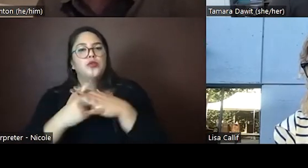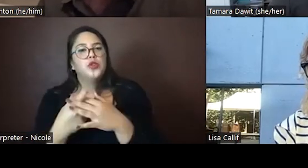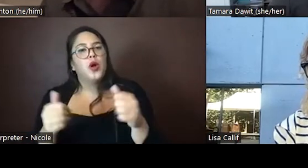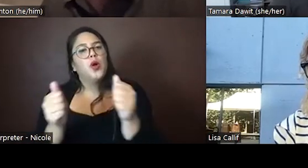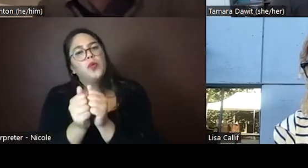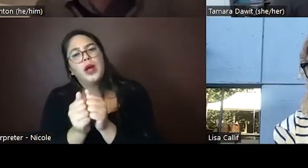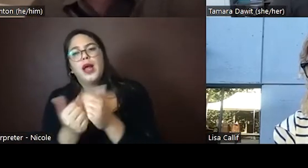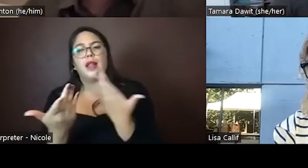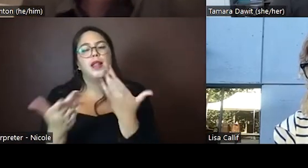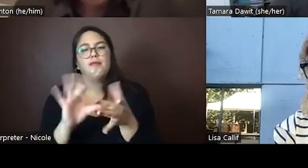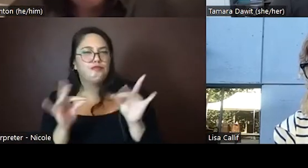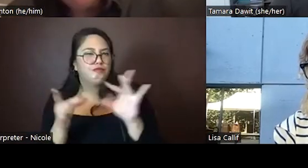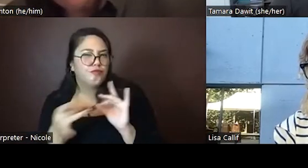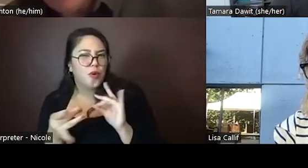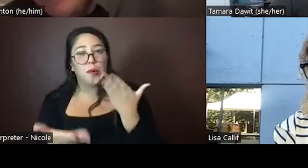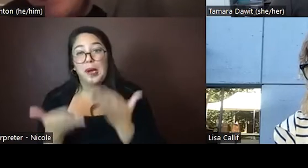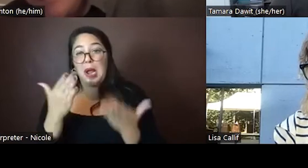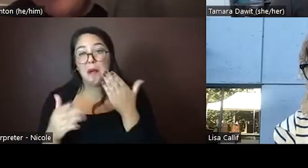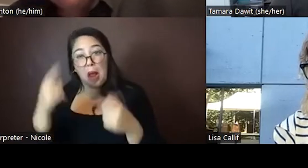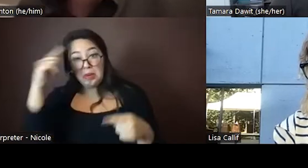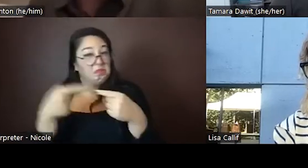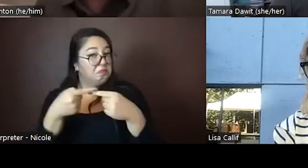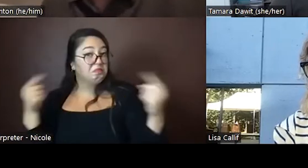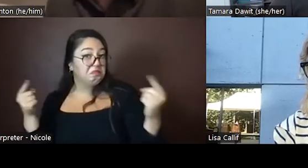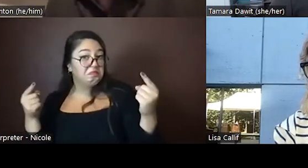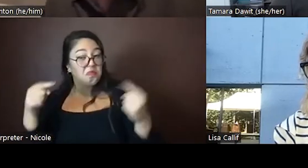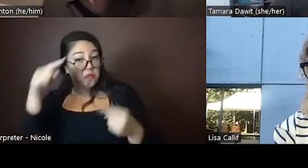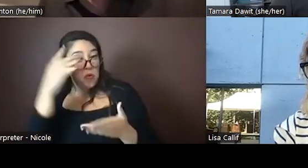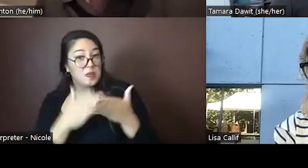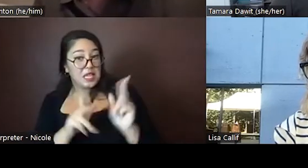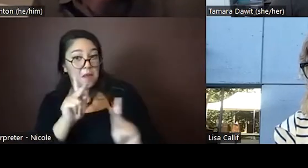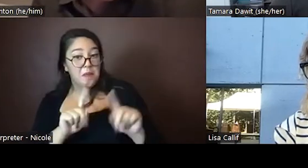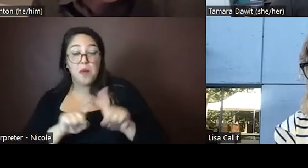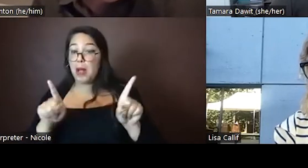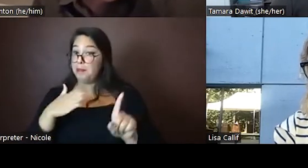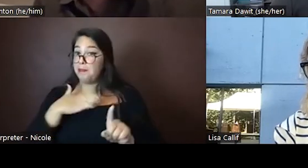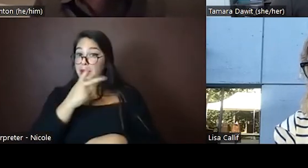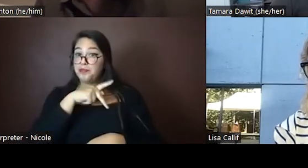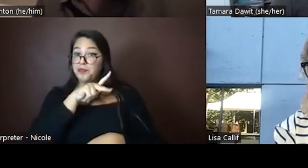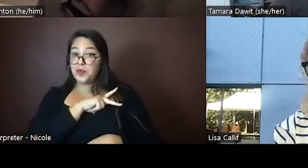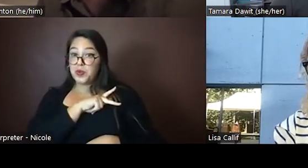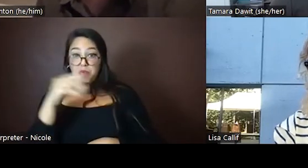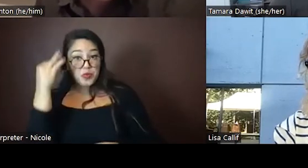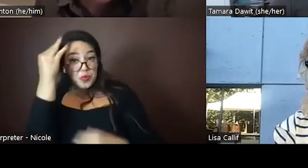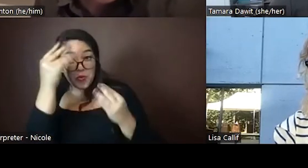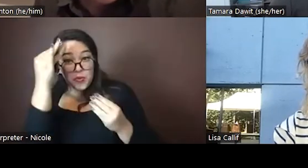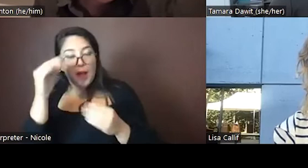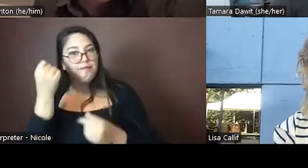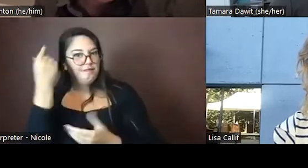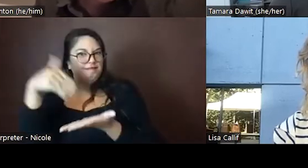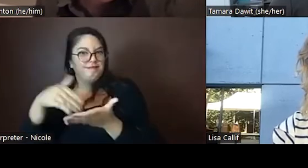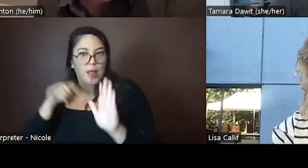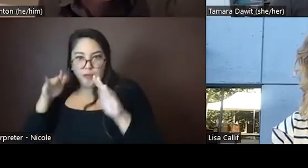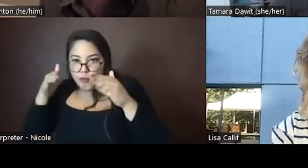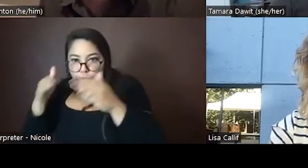of course, will be controversial for some, but this is what I think, and this is because I'm really focused on film festivals, and film festivals,